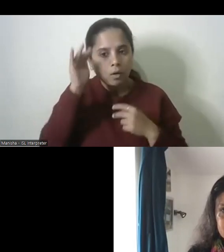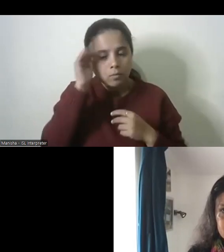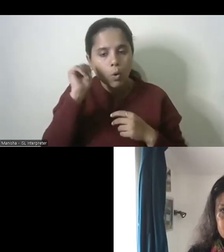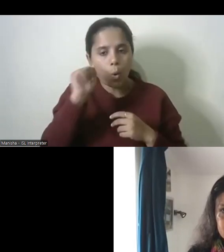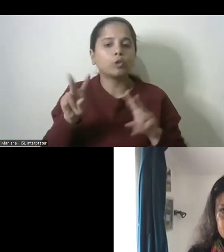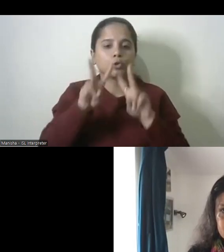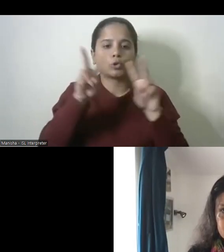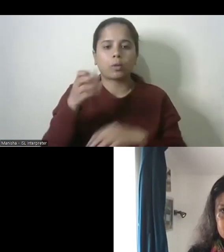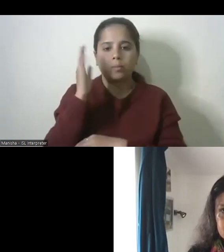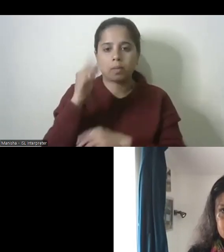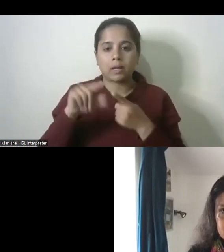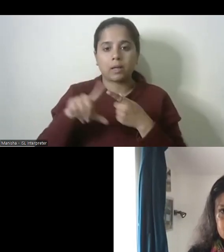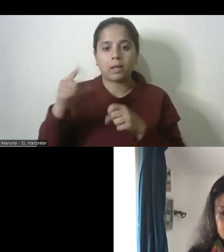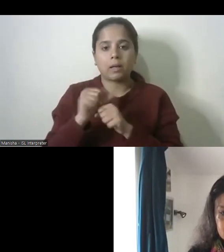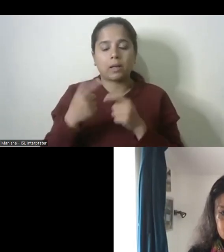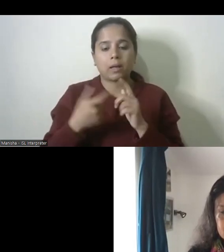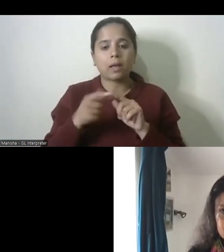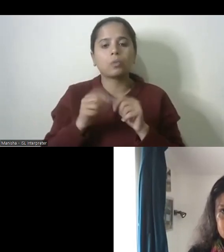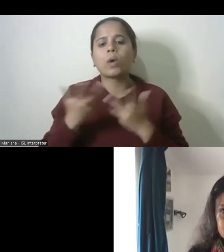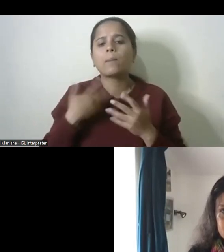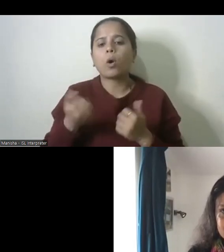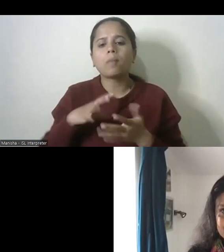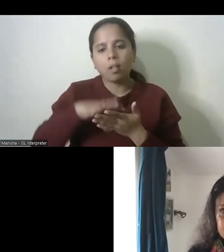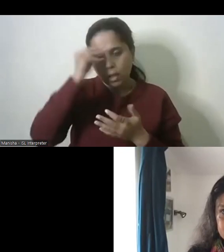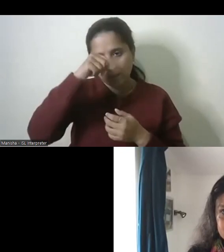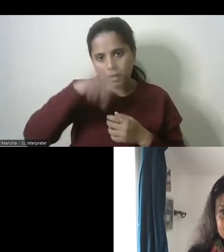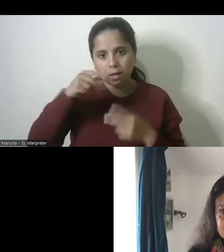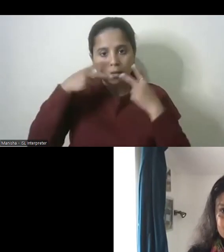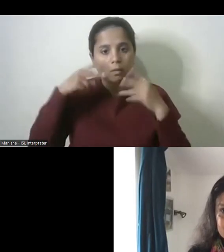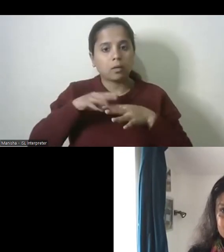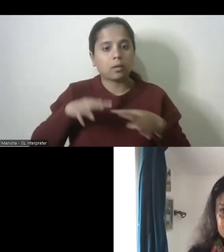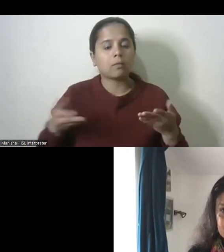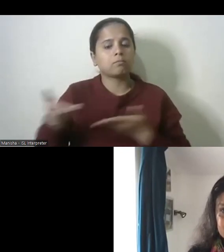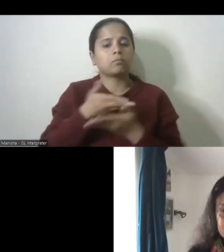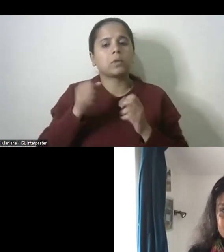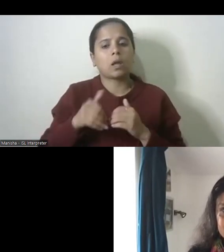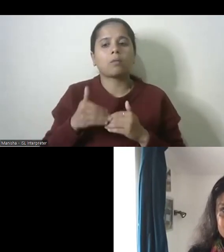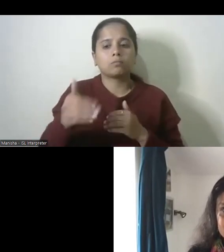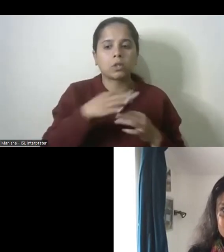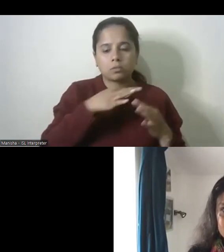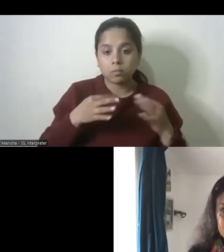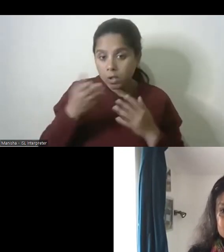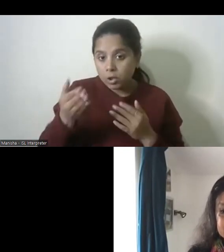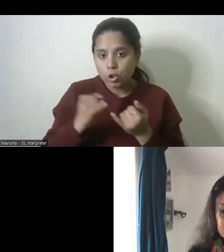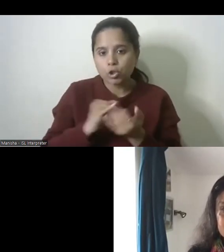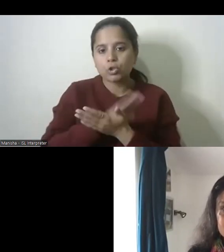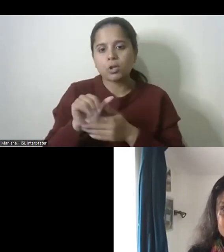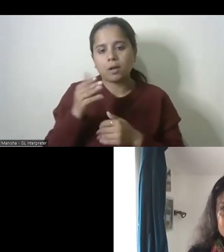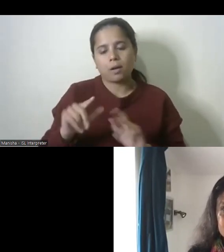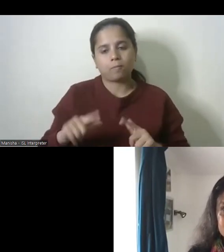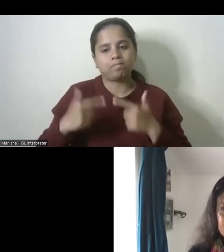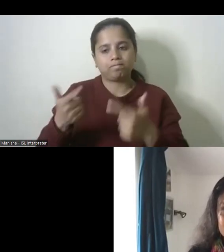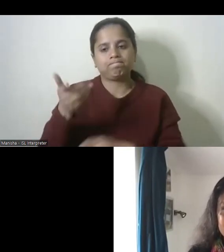topic, Egalitarian Values, What Can We Learn from India's Adivasis for an Anti-Caste Movement, Dr. Shah. I hand over the platform to